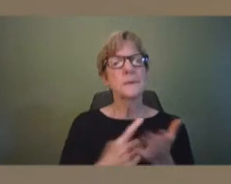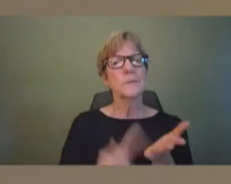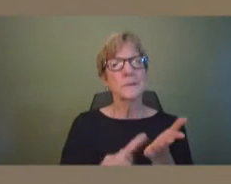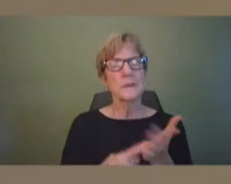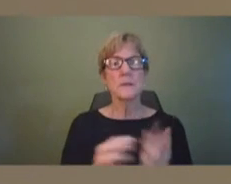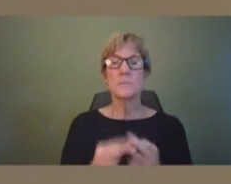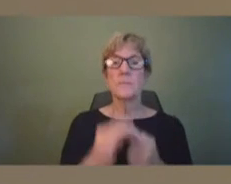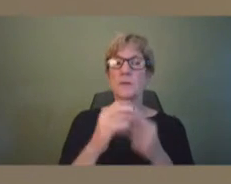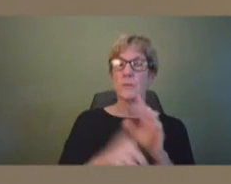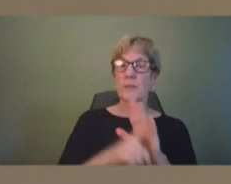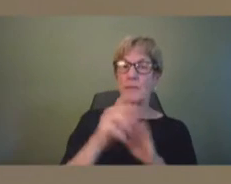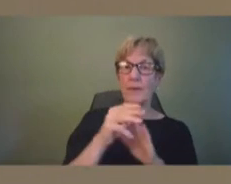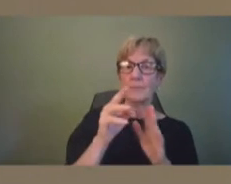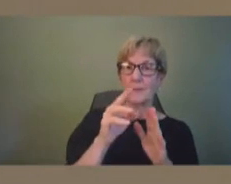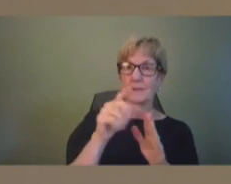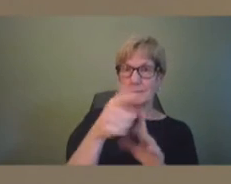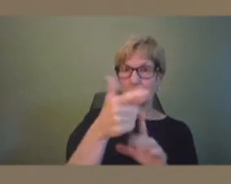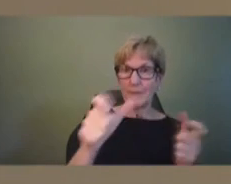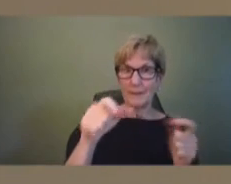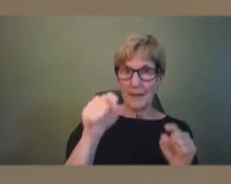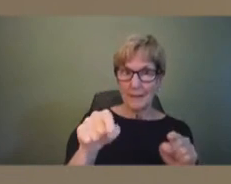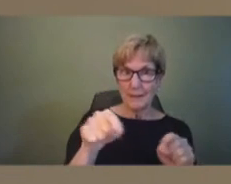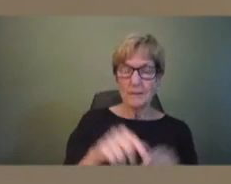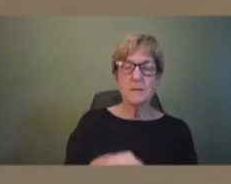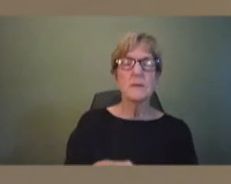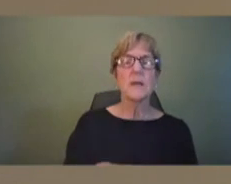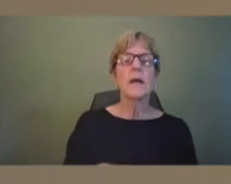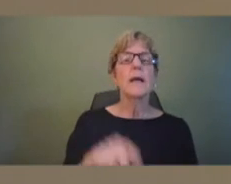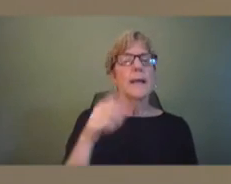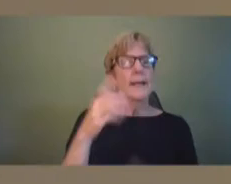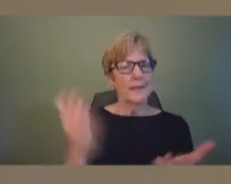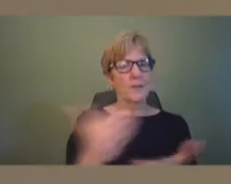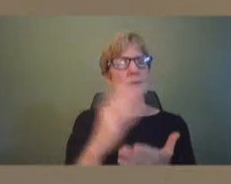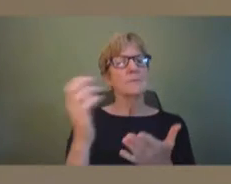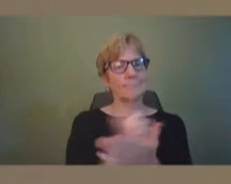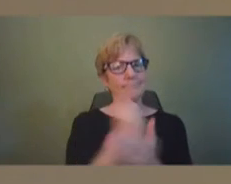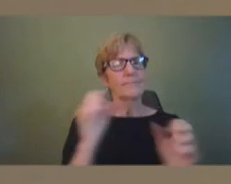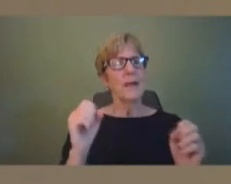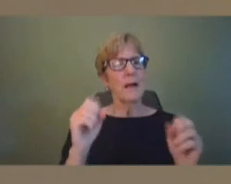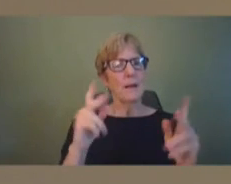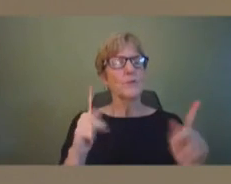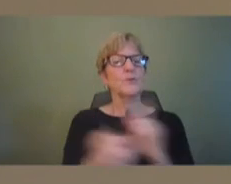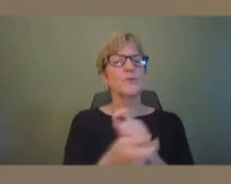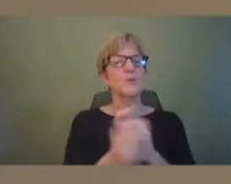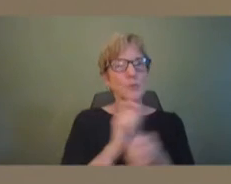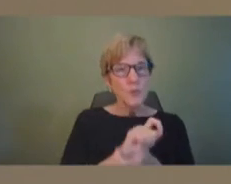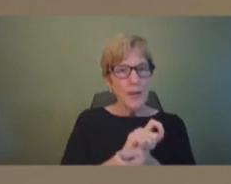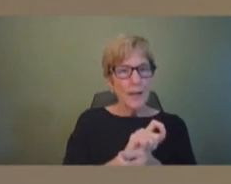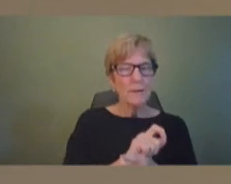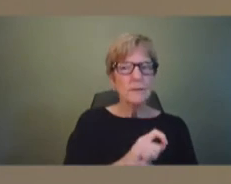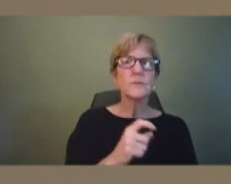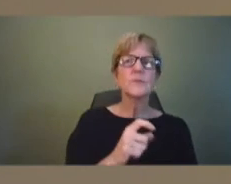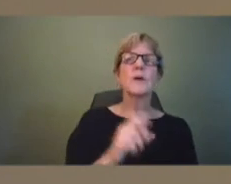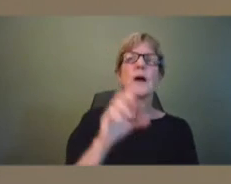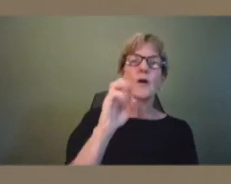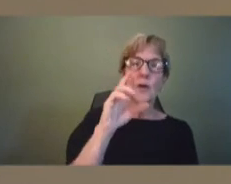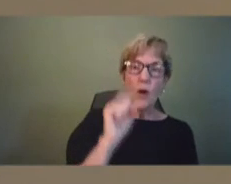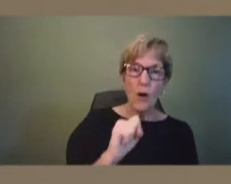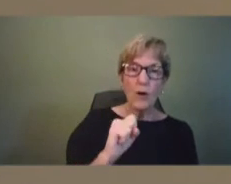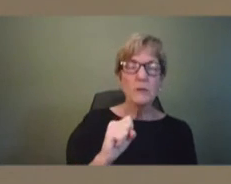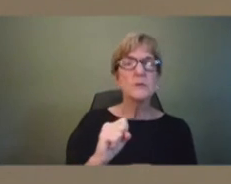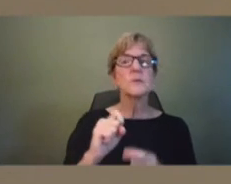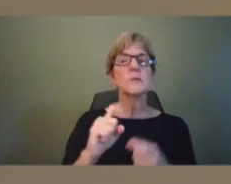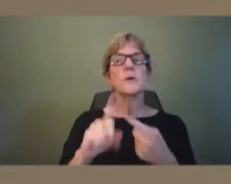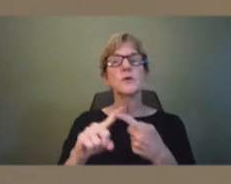developments like this um these are opportunities to change modes um it is relatively close to